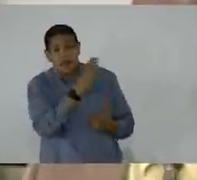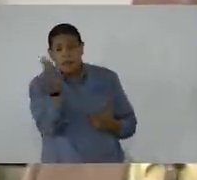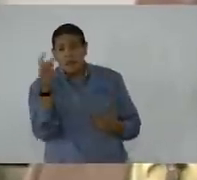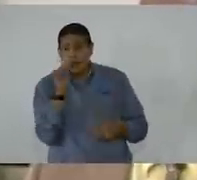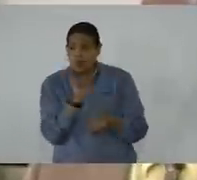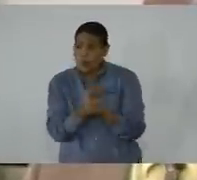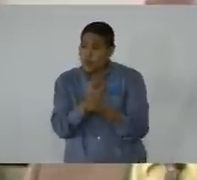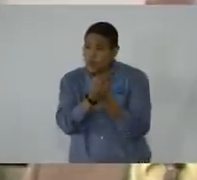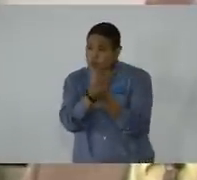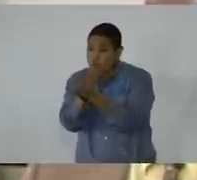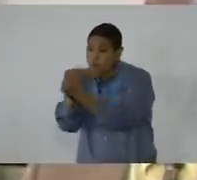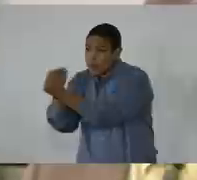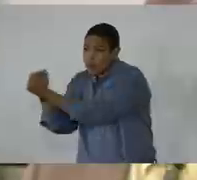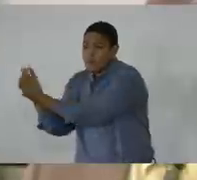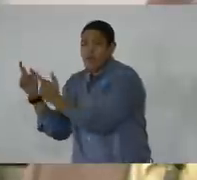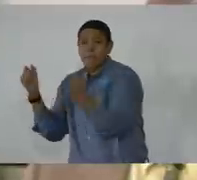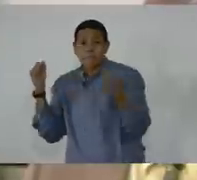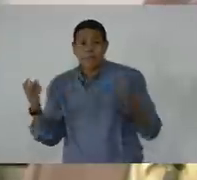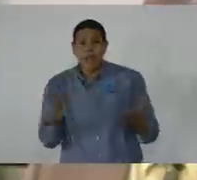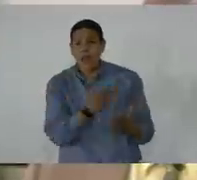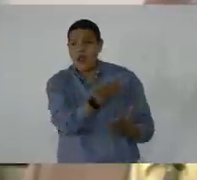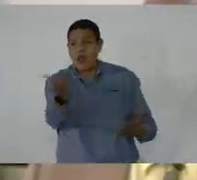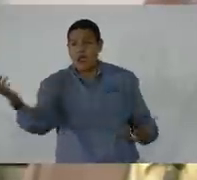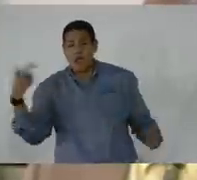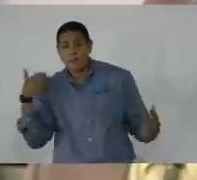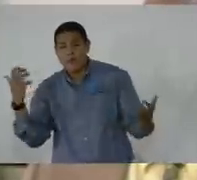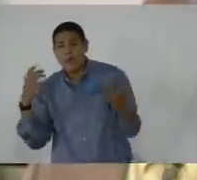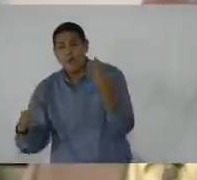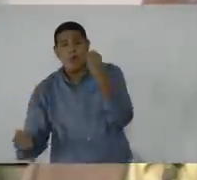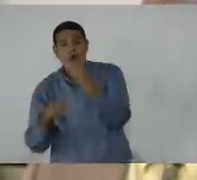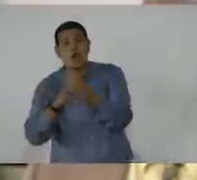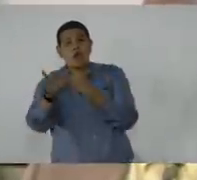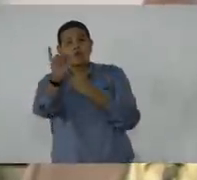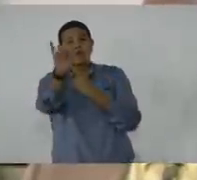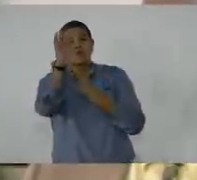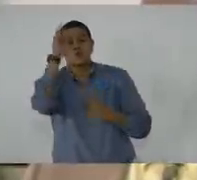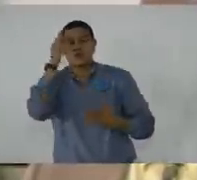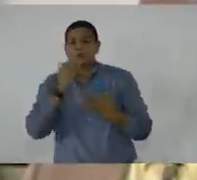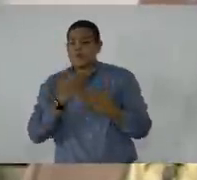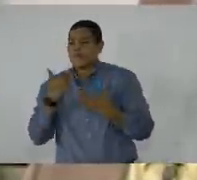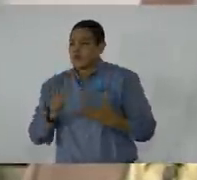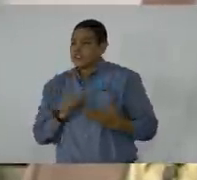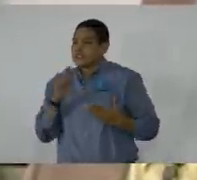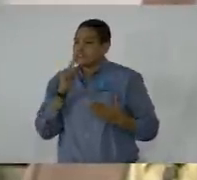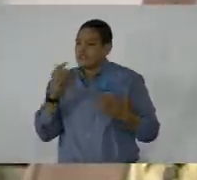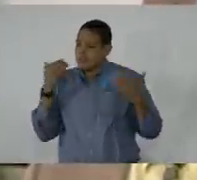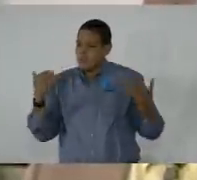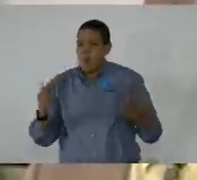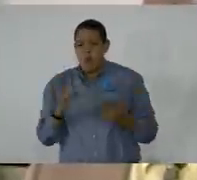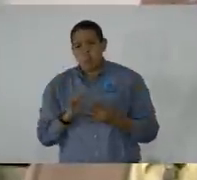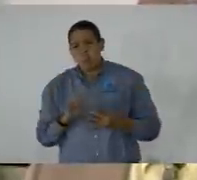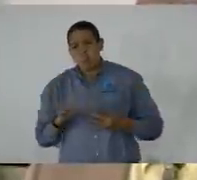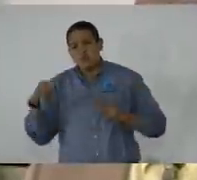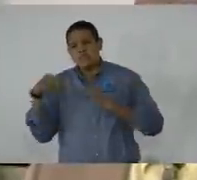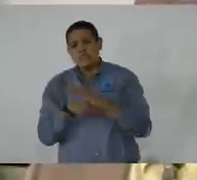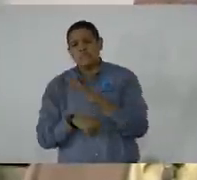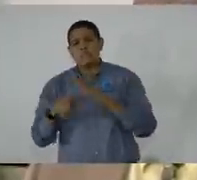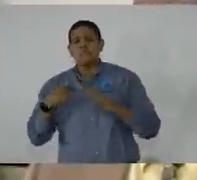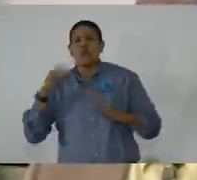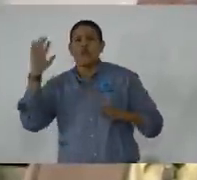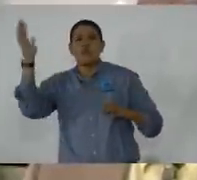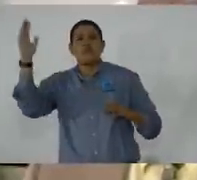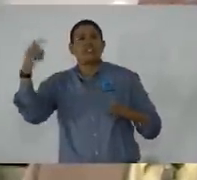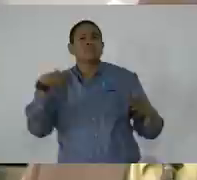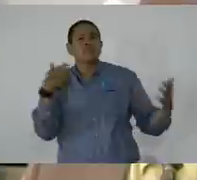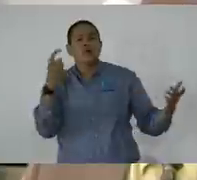with. And I want to also, Madam Speaker, just before I dive into the substance, just to recognize